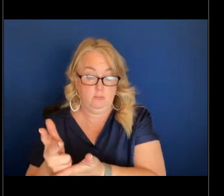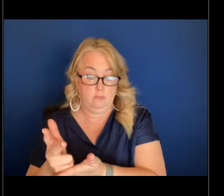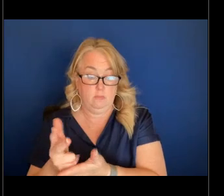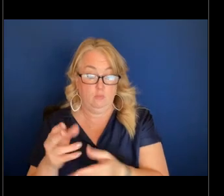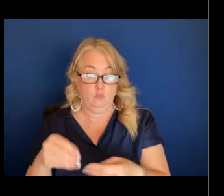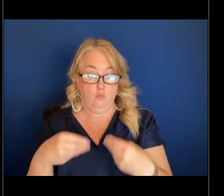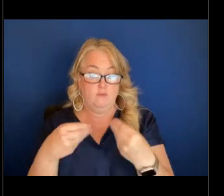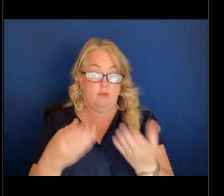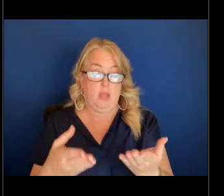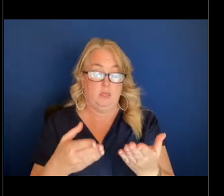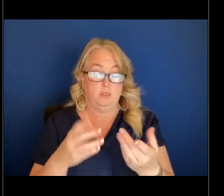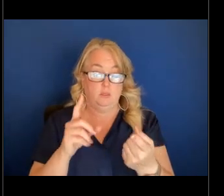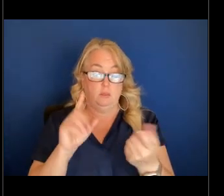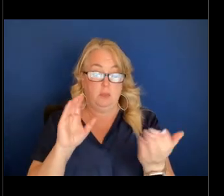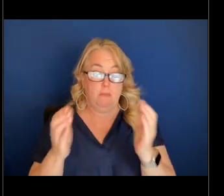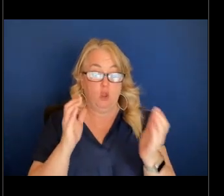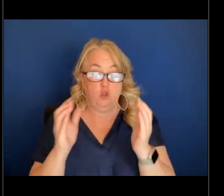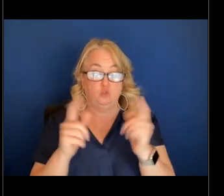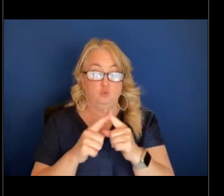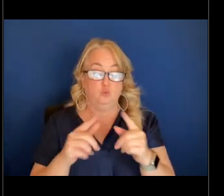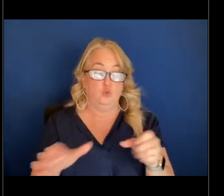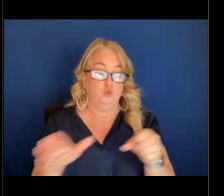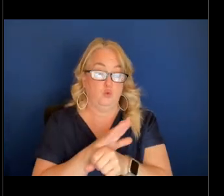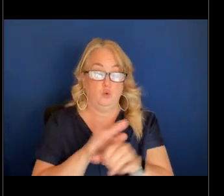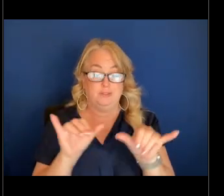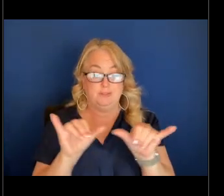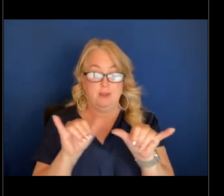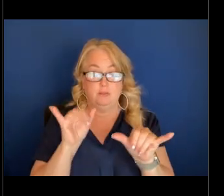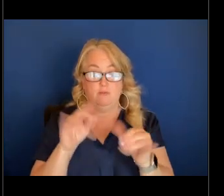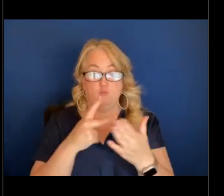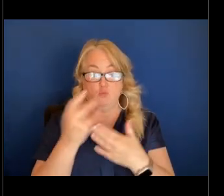provided compared to the total size of a project.